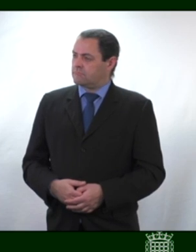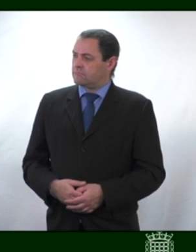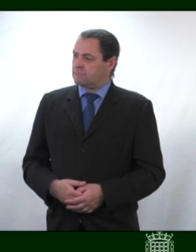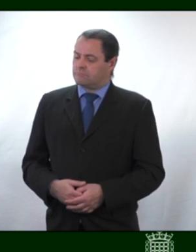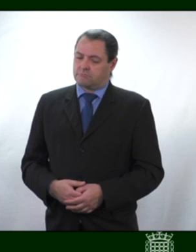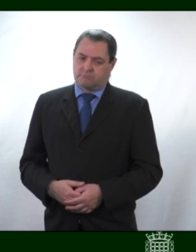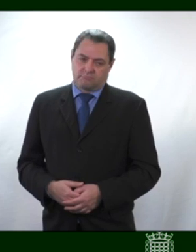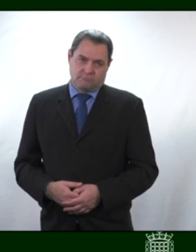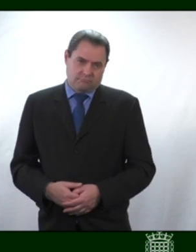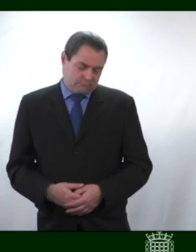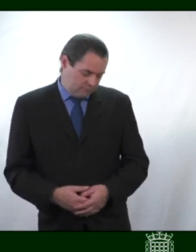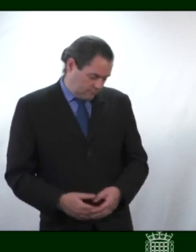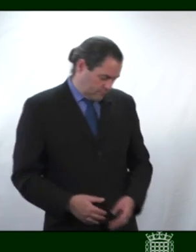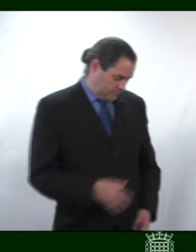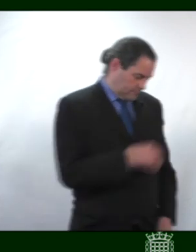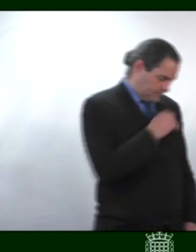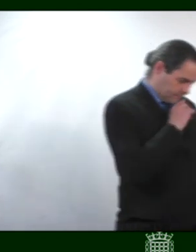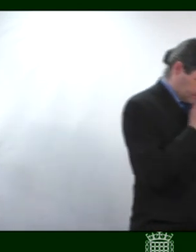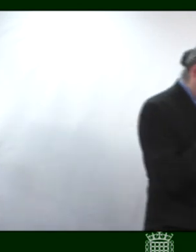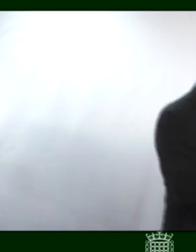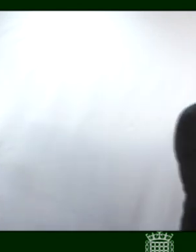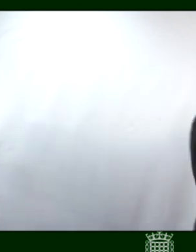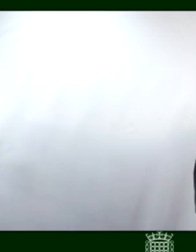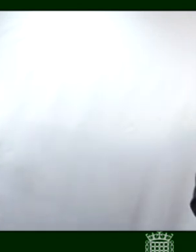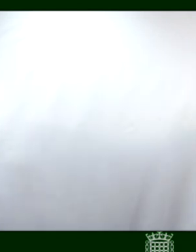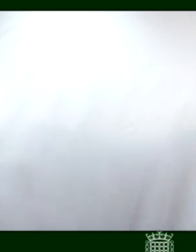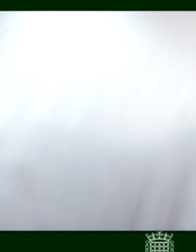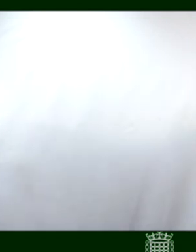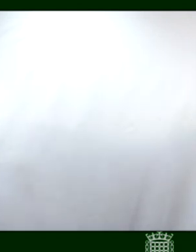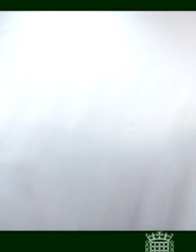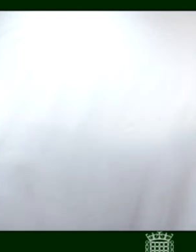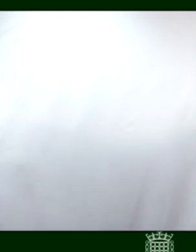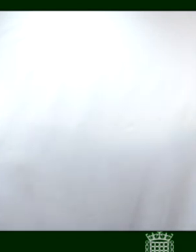taken. The division is deferred till tomorrow. We